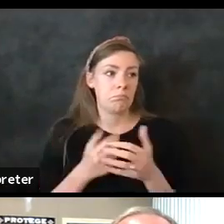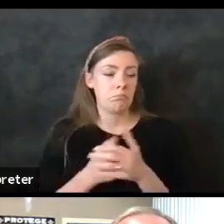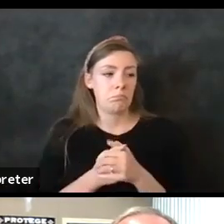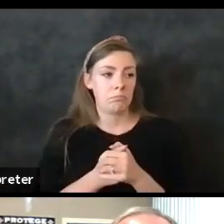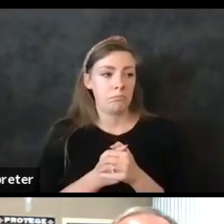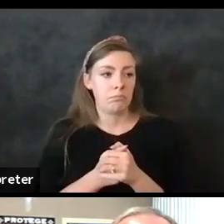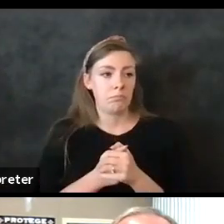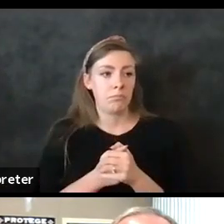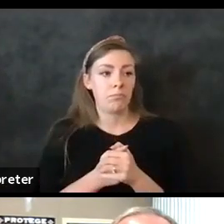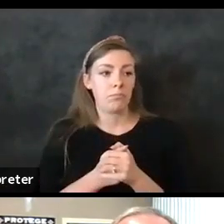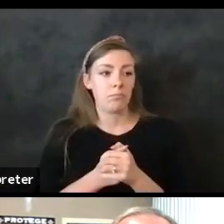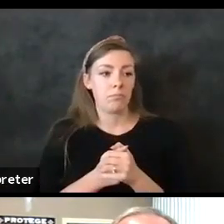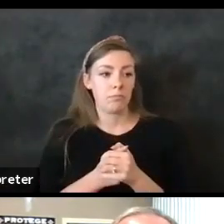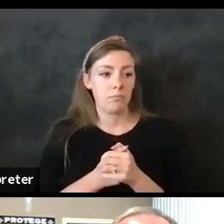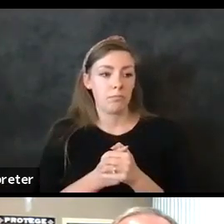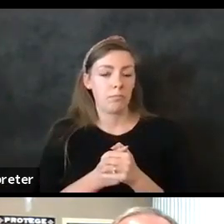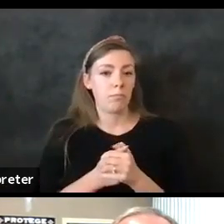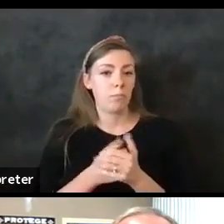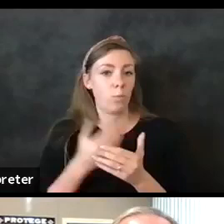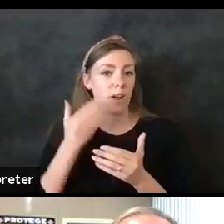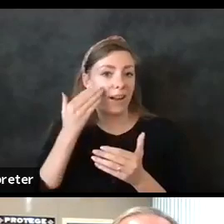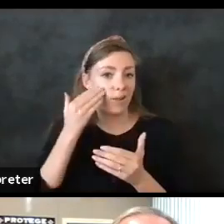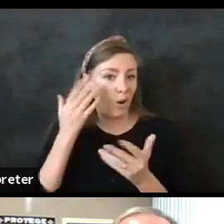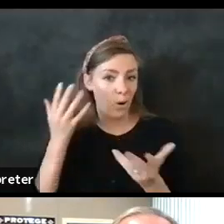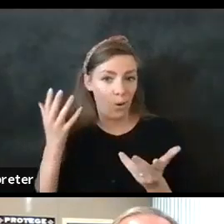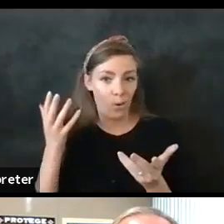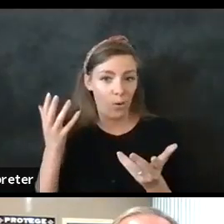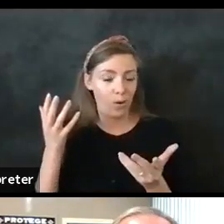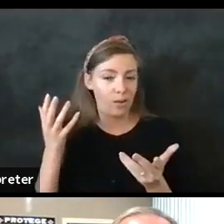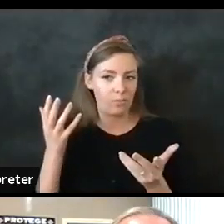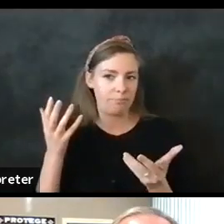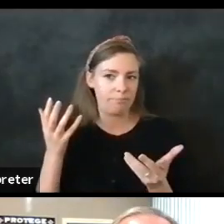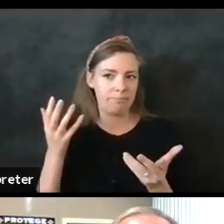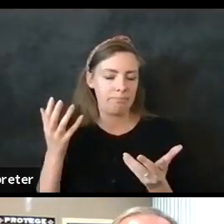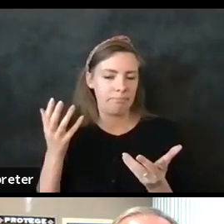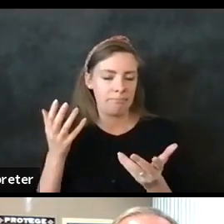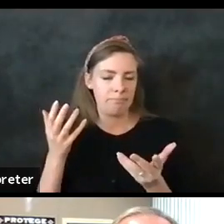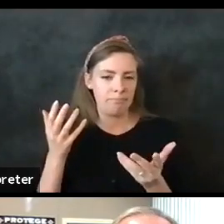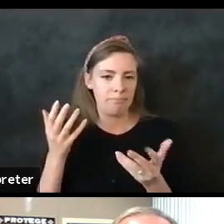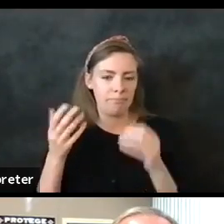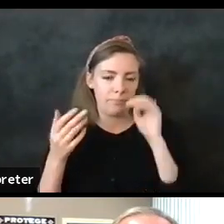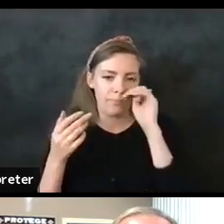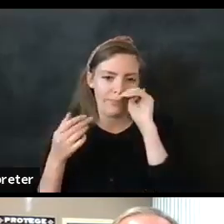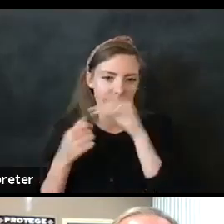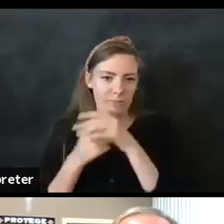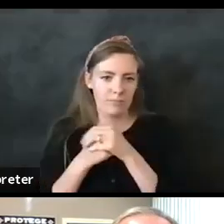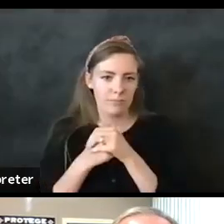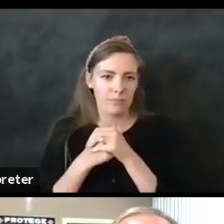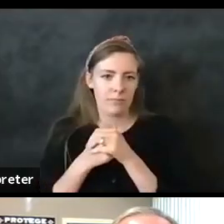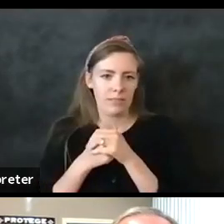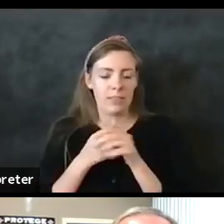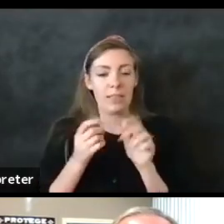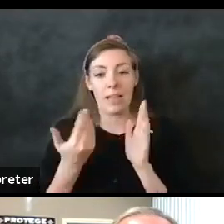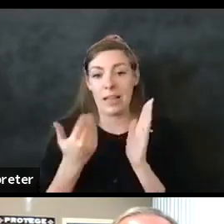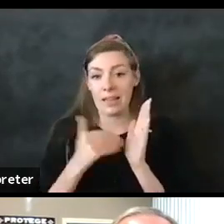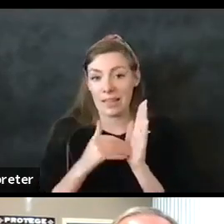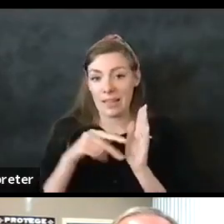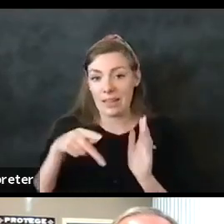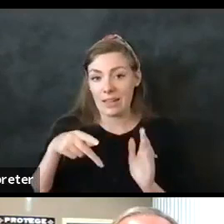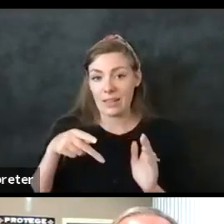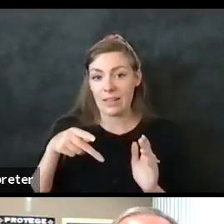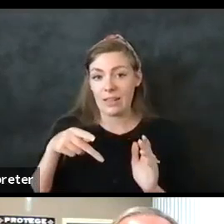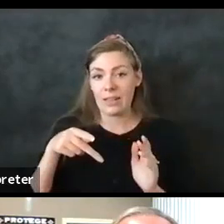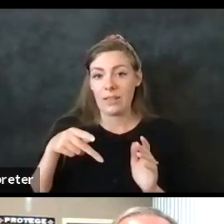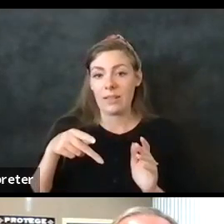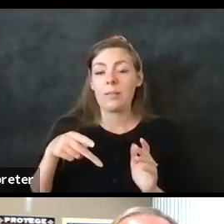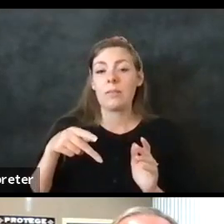it's available to me just as it is. I think everyone else, if they just dive into what's going on, it's also, once again, Pfizer is ahead of the other